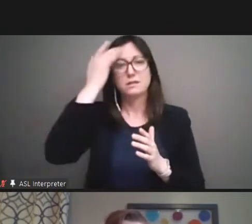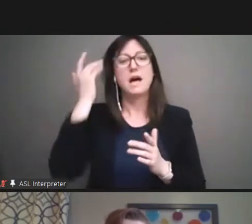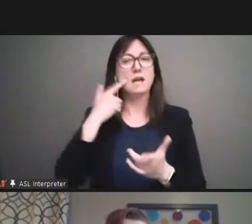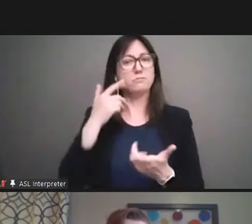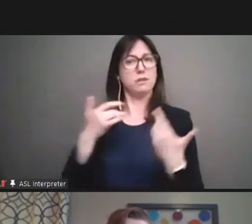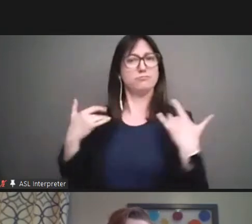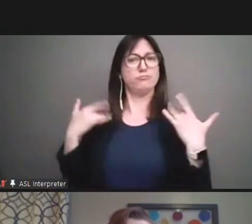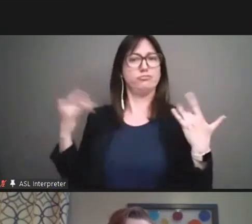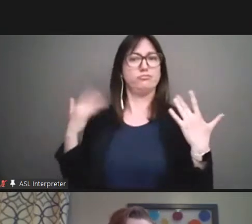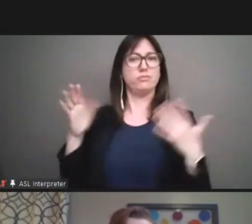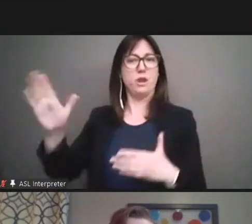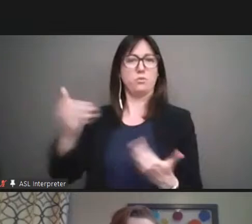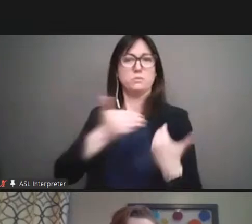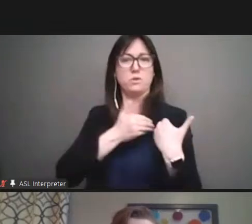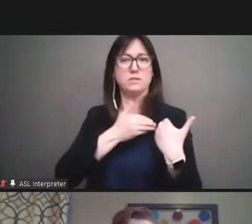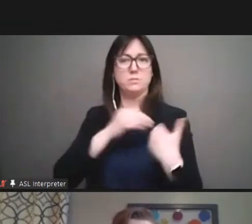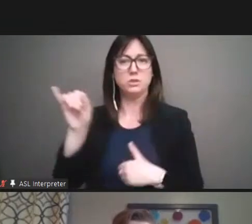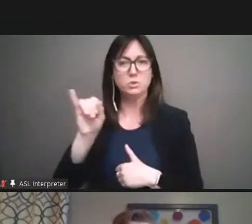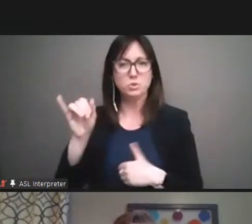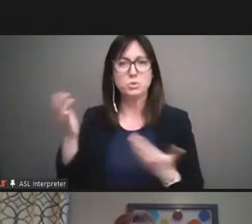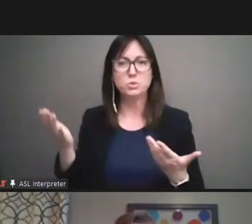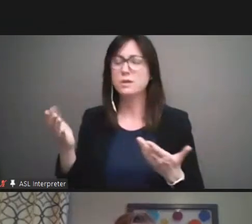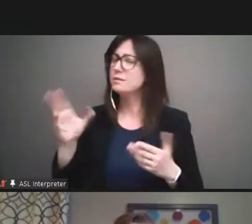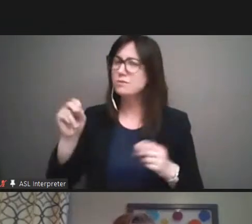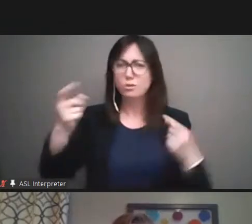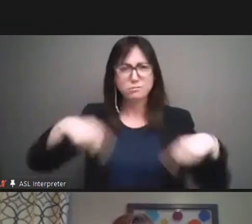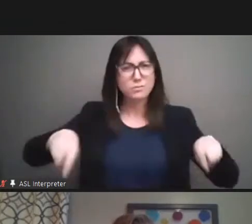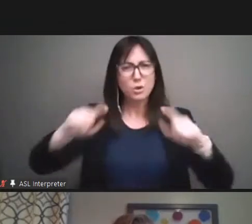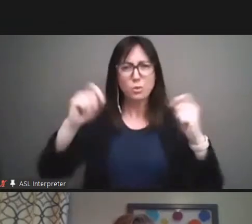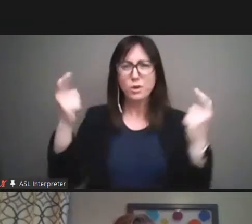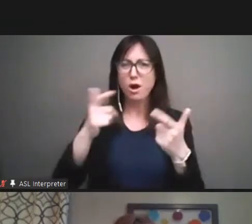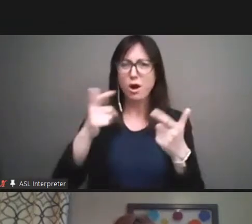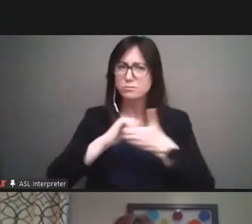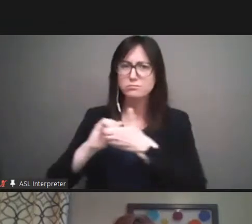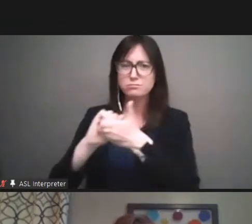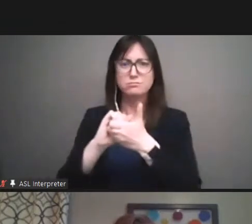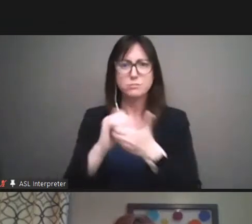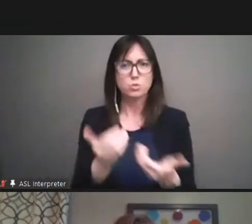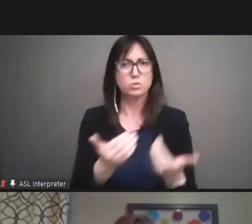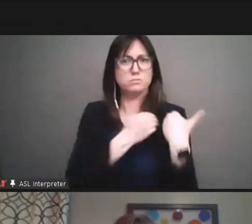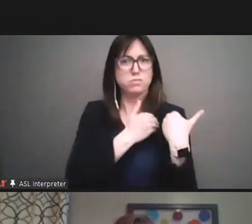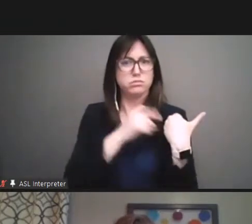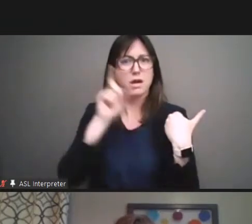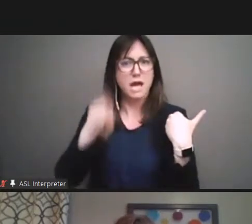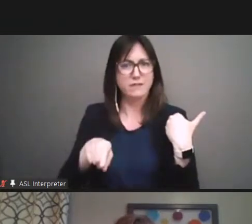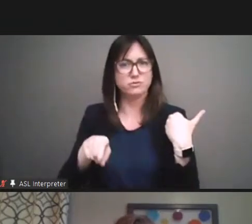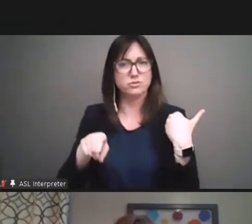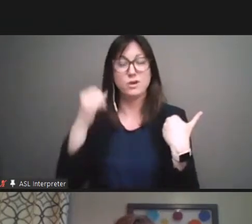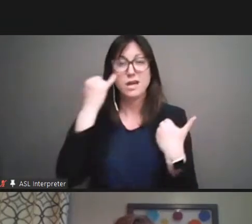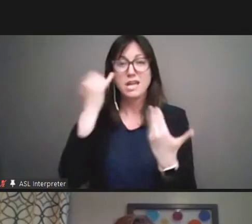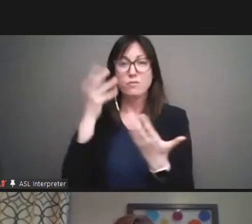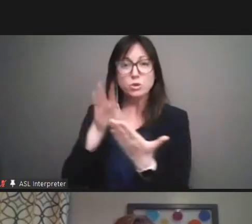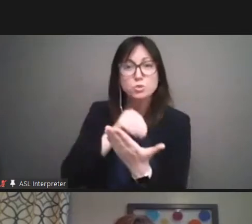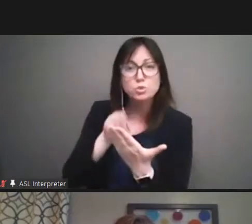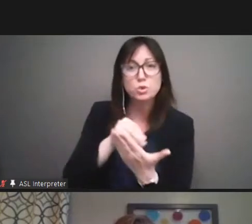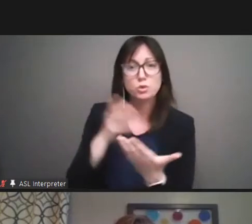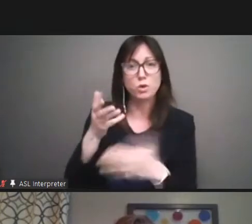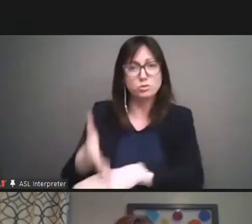of that responsibility. No, we all have a collective responsibility if we want to learn, if we want to do